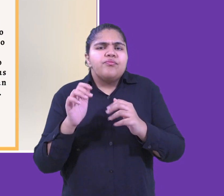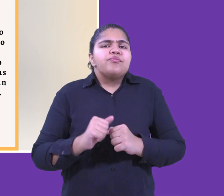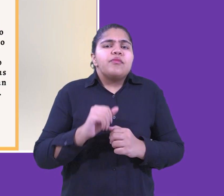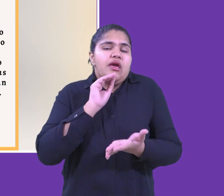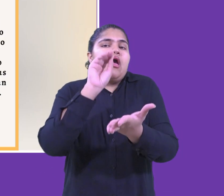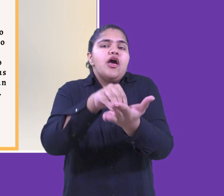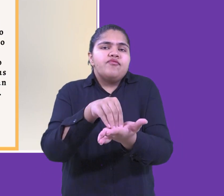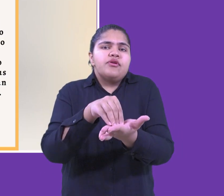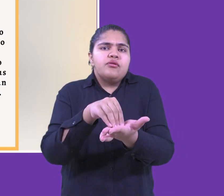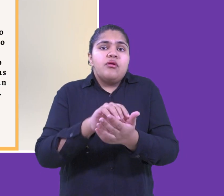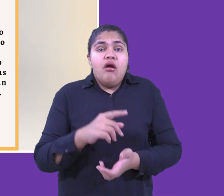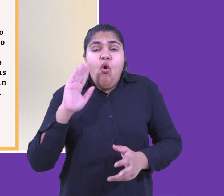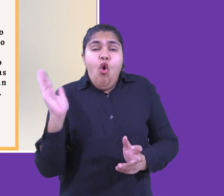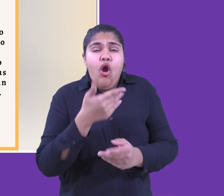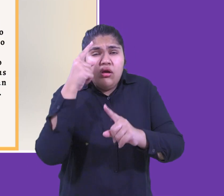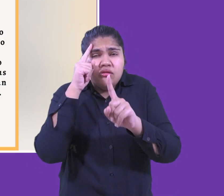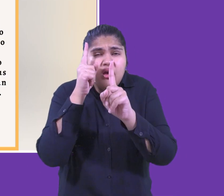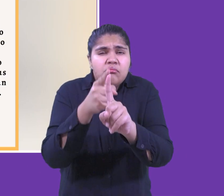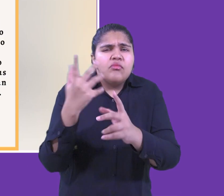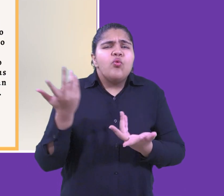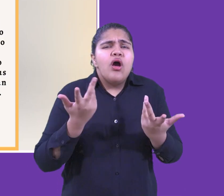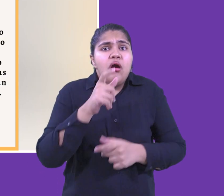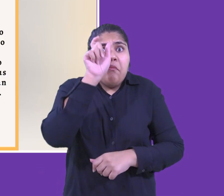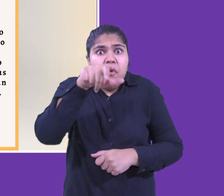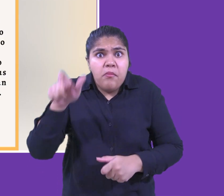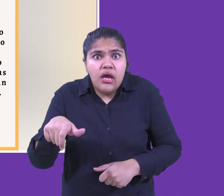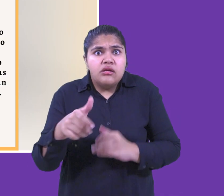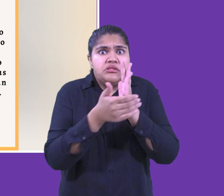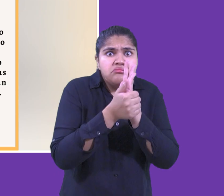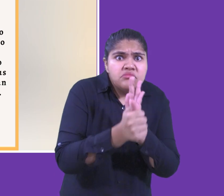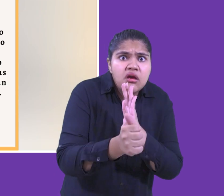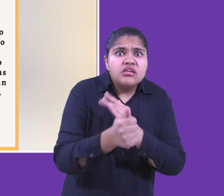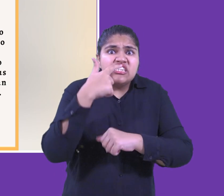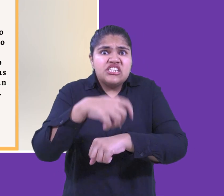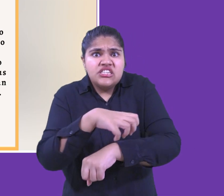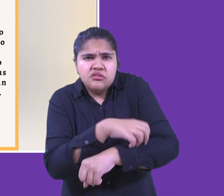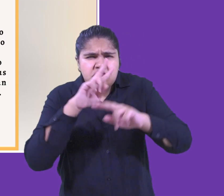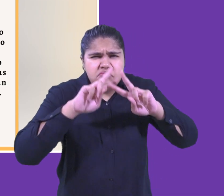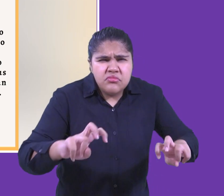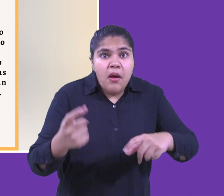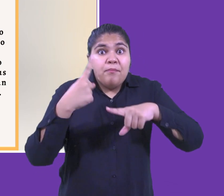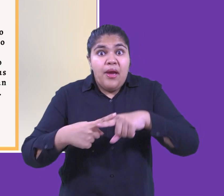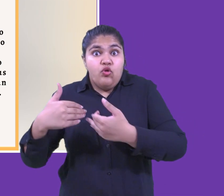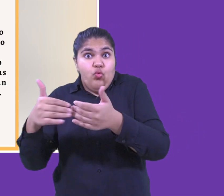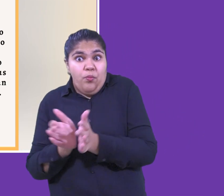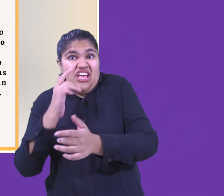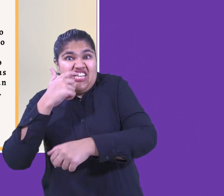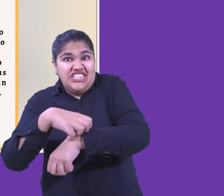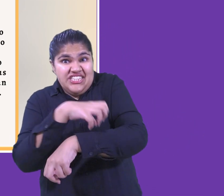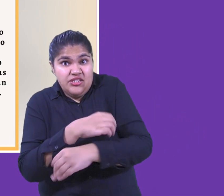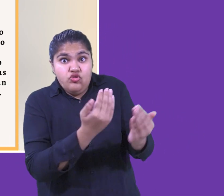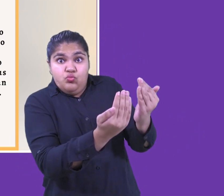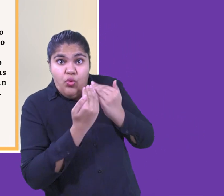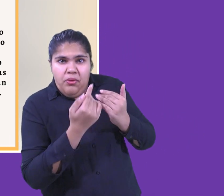Disclaimer: we believe in working with vitiligo experts from different fields and are genuinely catering towards the vitiligo